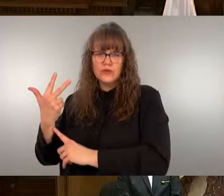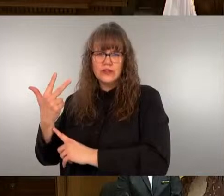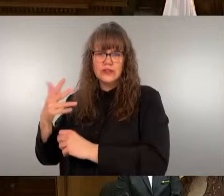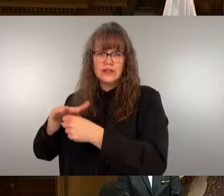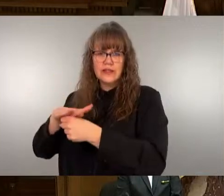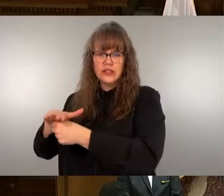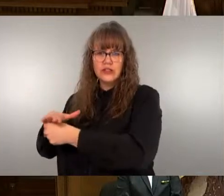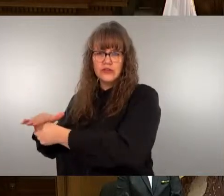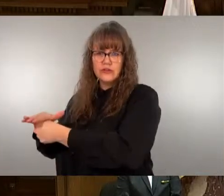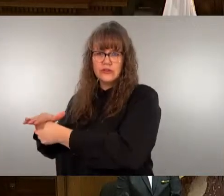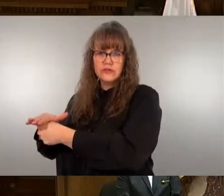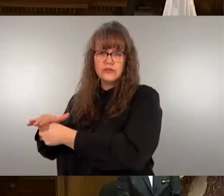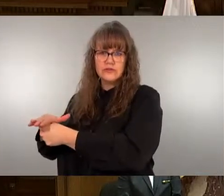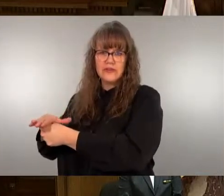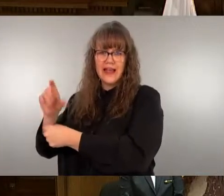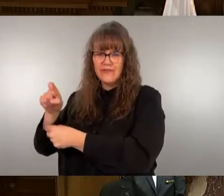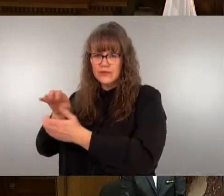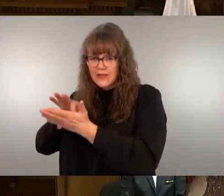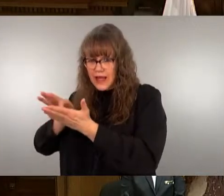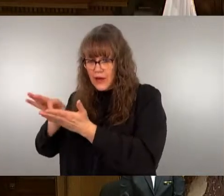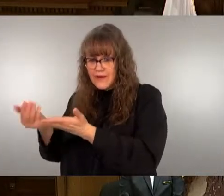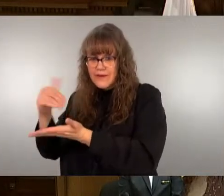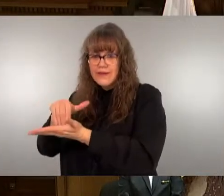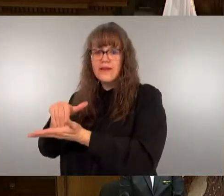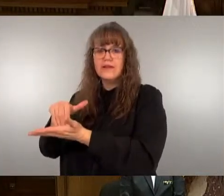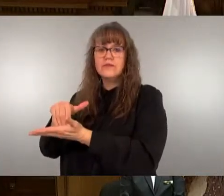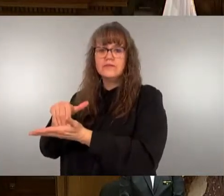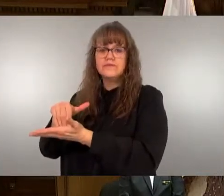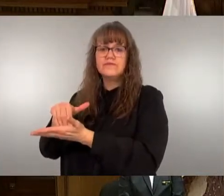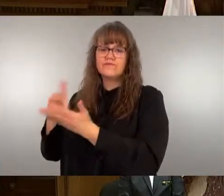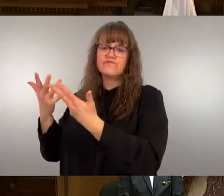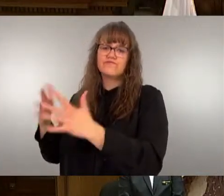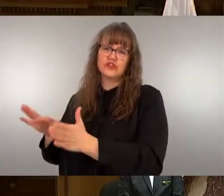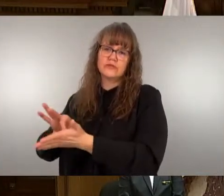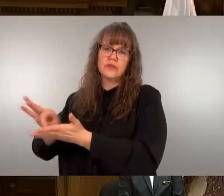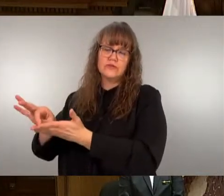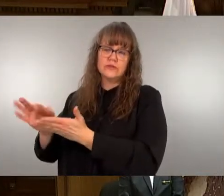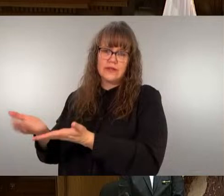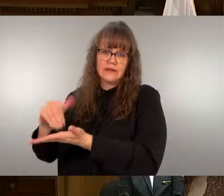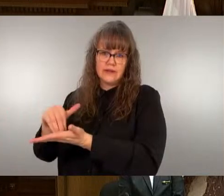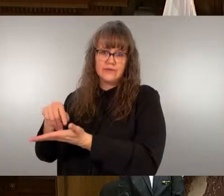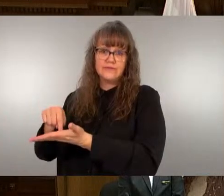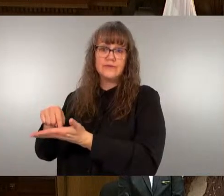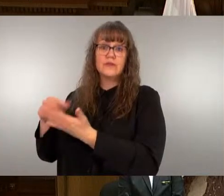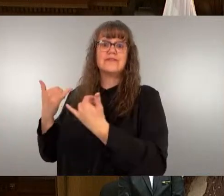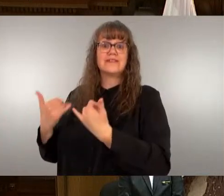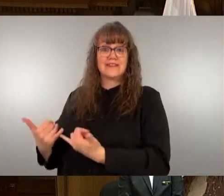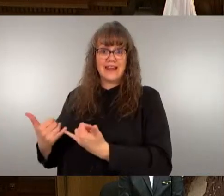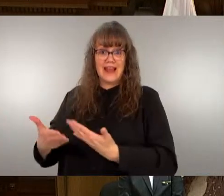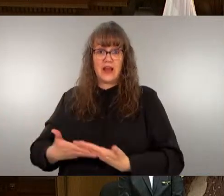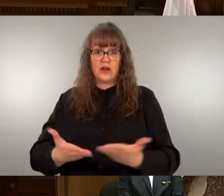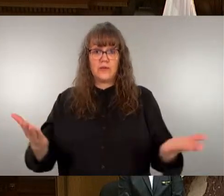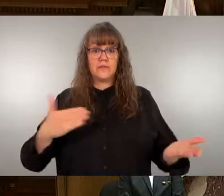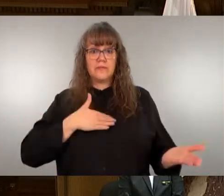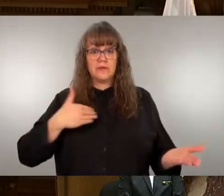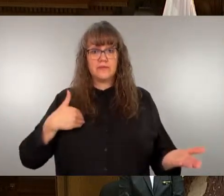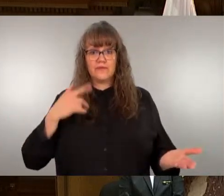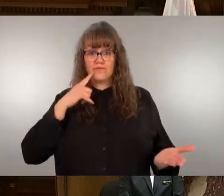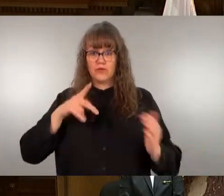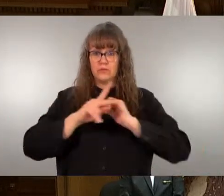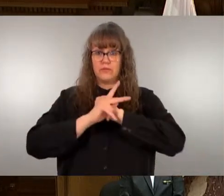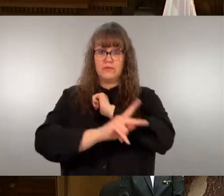recounts. Accordingly, the members of the 43rd Parliament of the Legislative Assembly of British Columbia are as